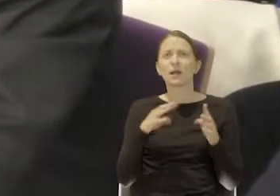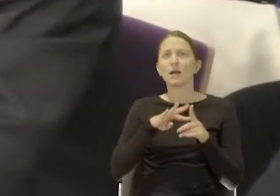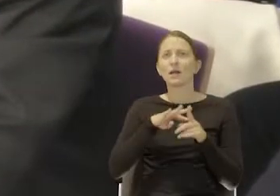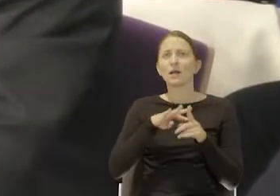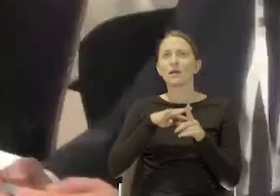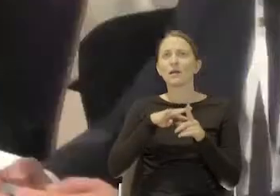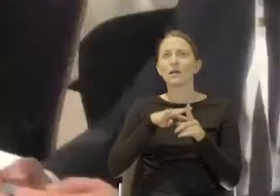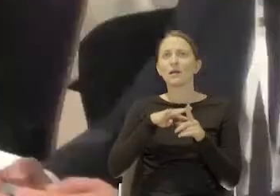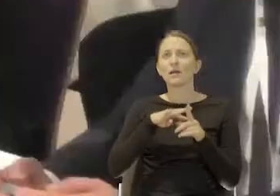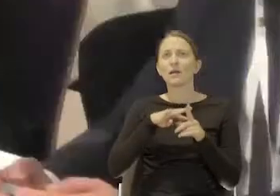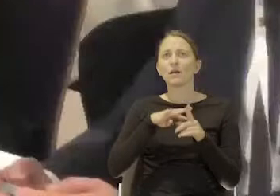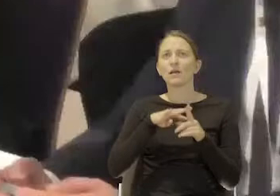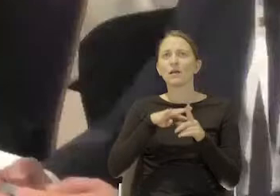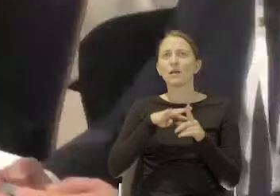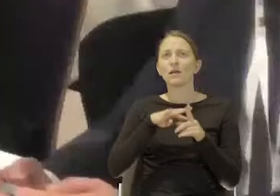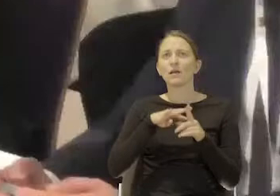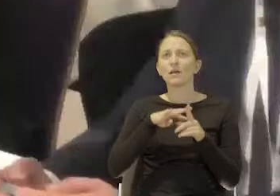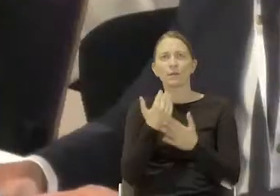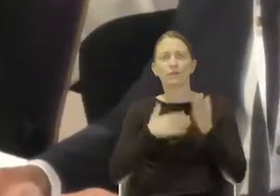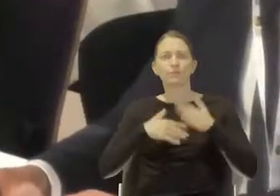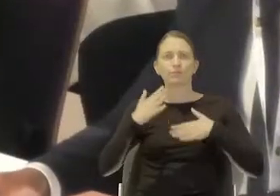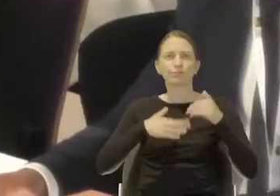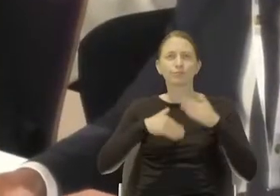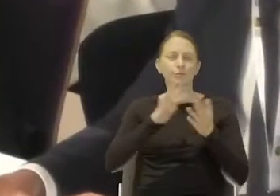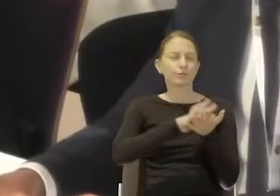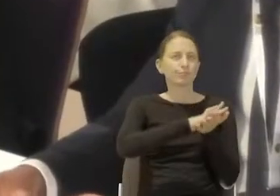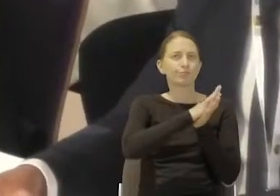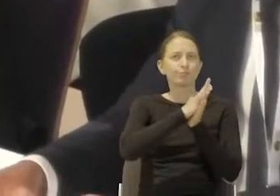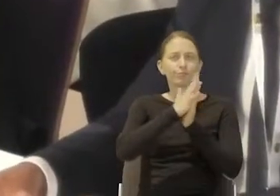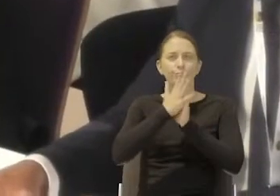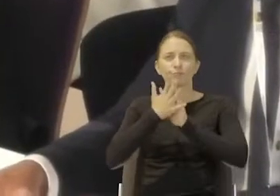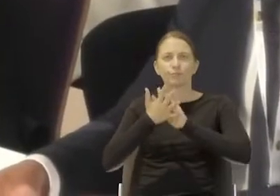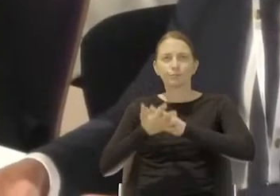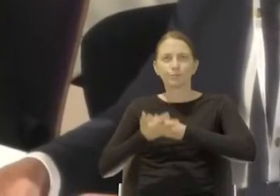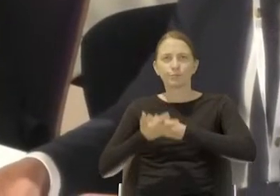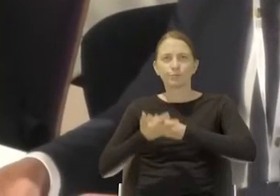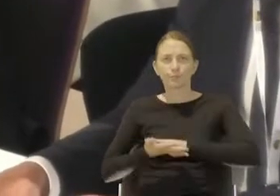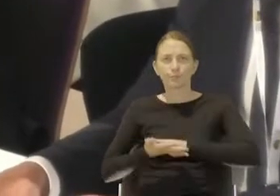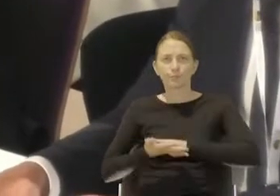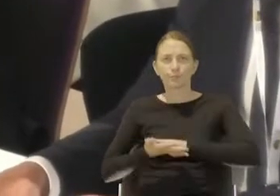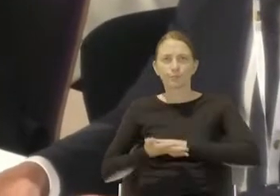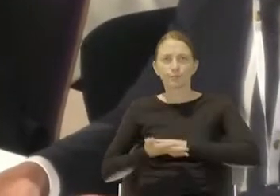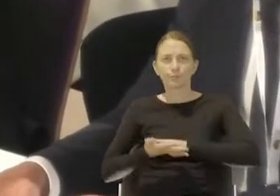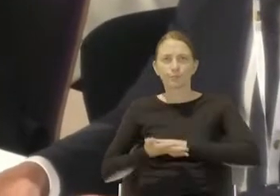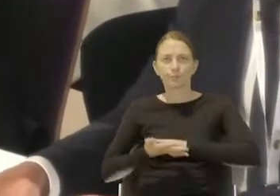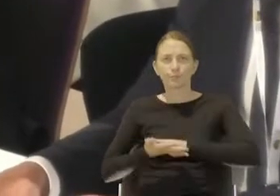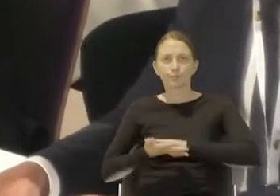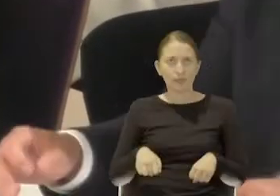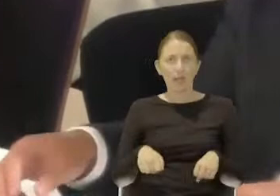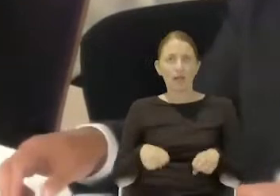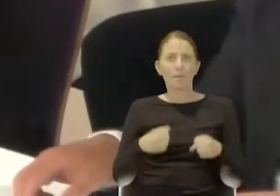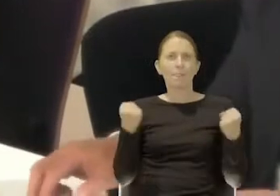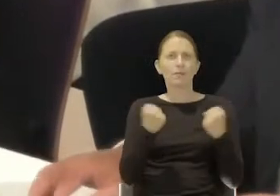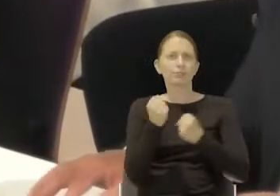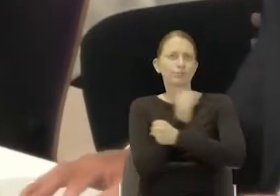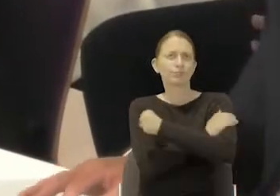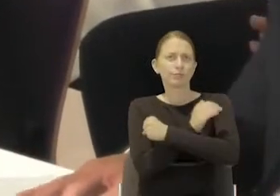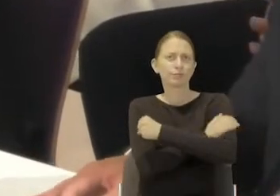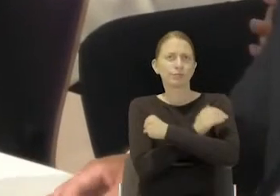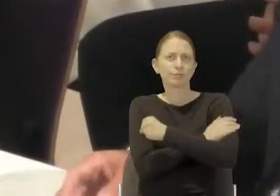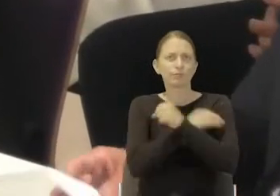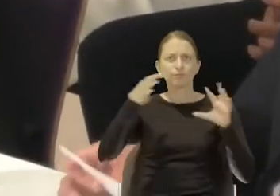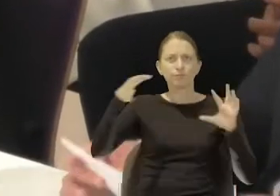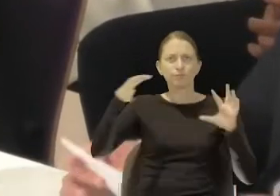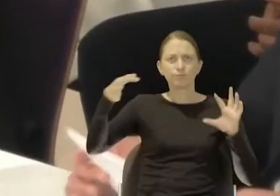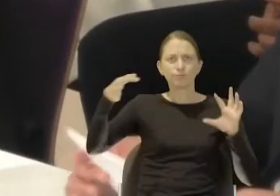importance we attach to our partnership with UN Habitat. The recent visit of Madame Maimouna to Azerbaijan opened a new chapter